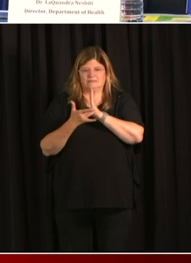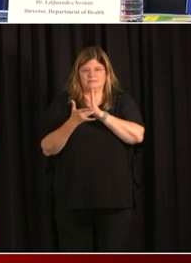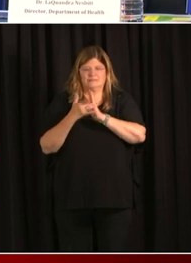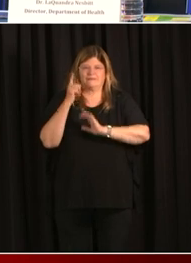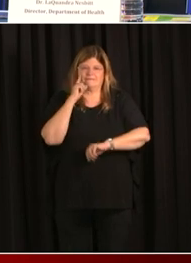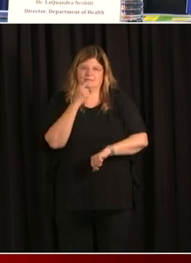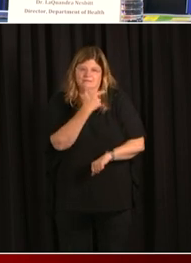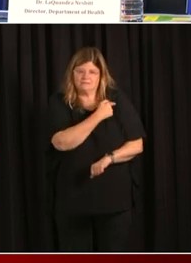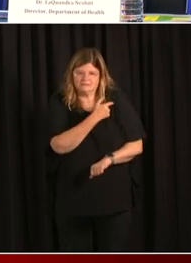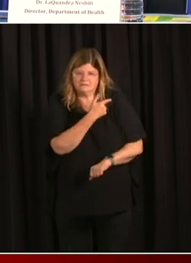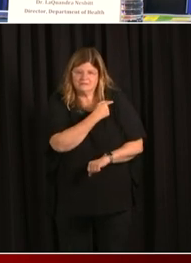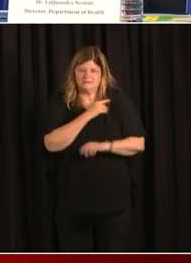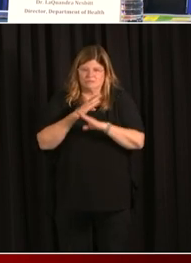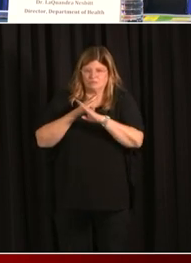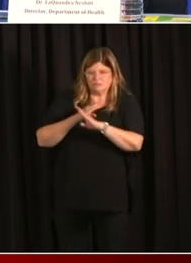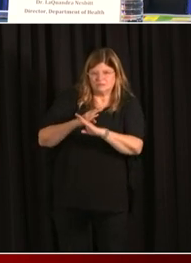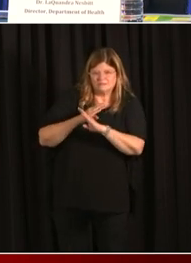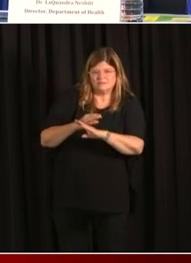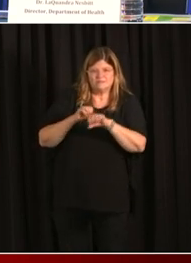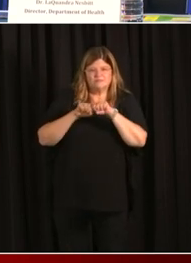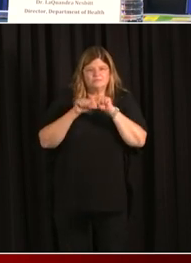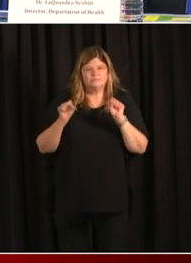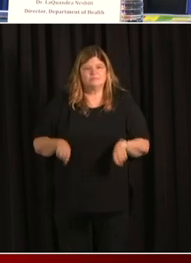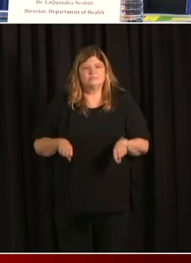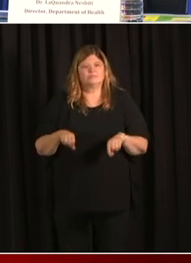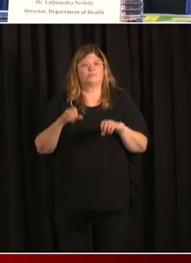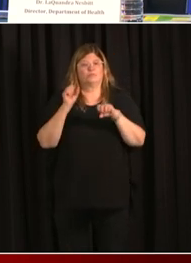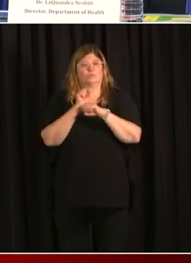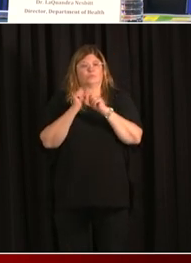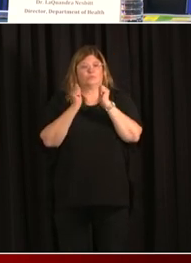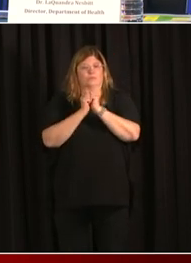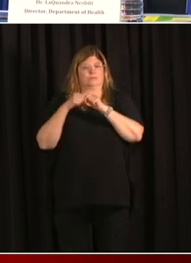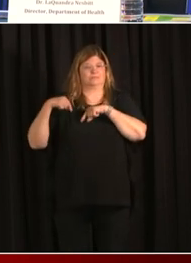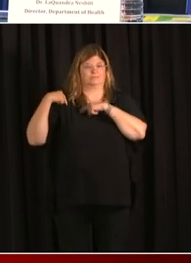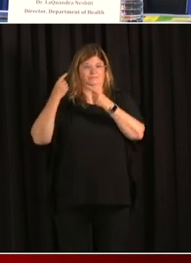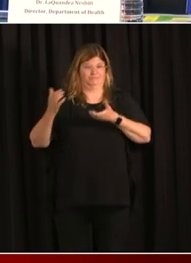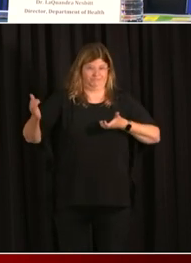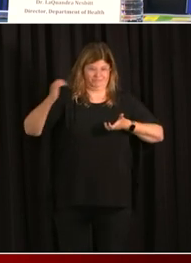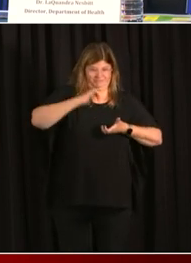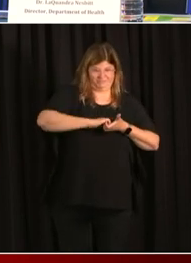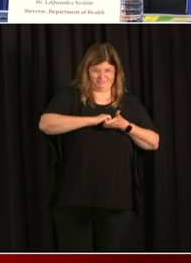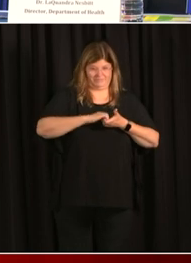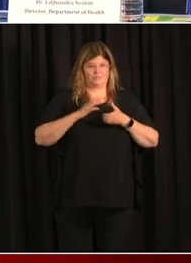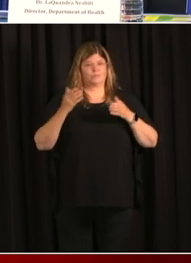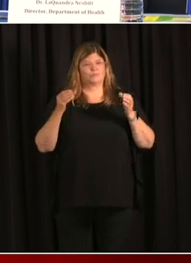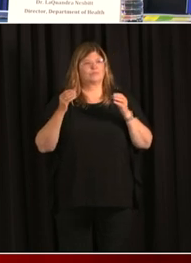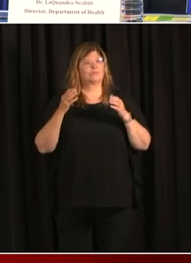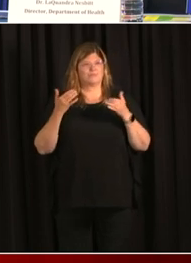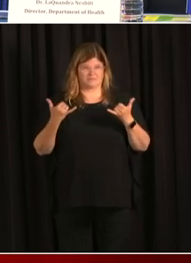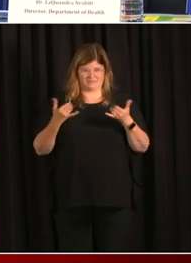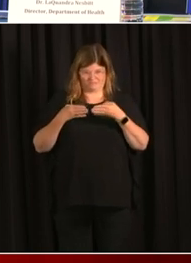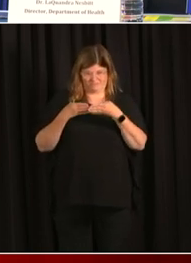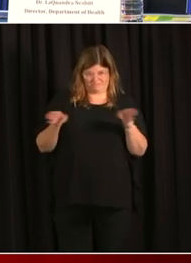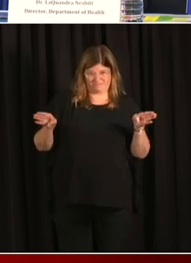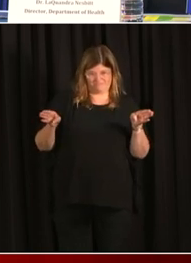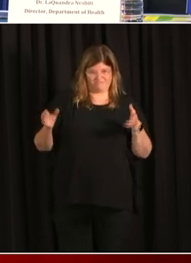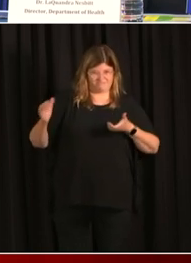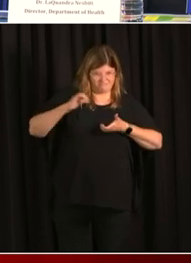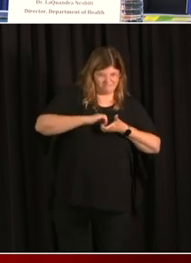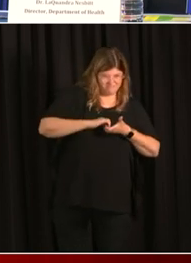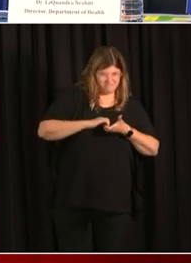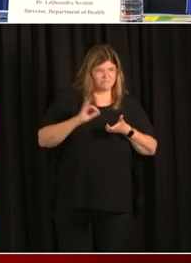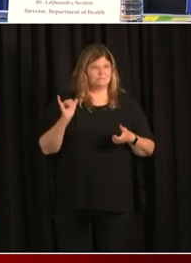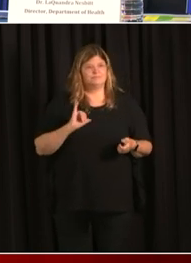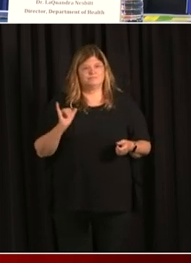information system, working with our existing partners and developing some new public-private partnerships as